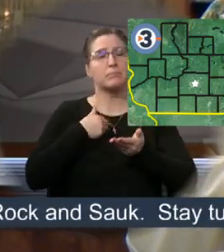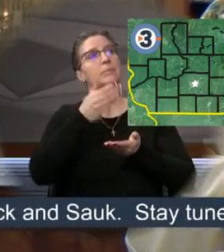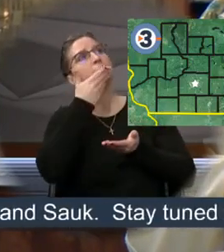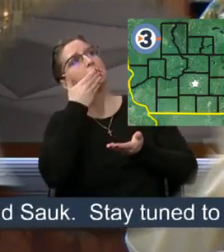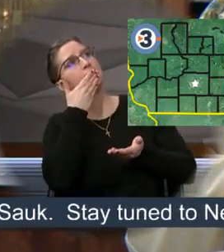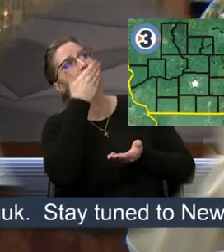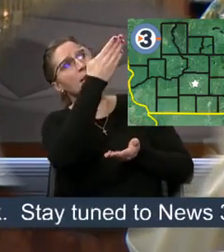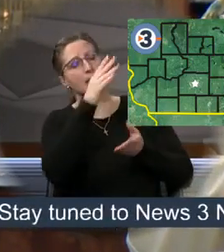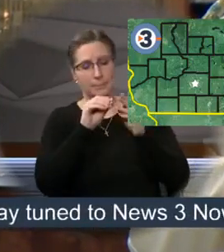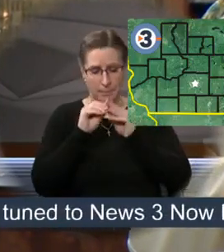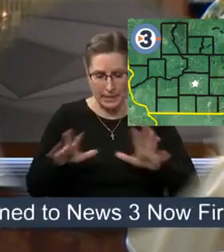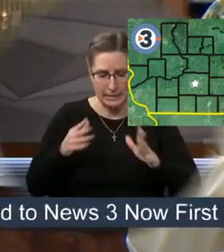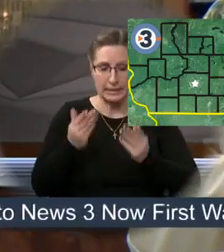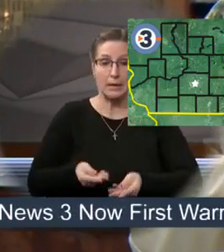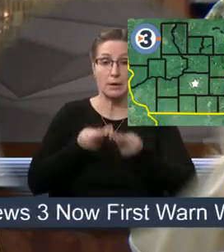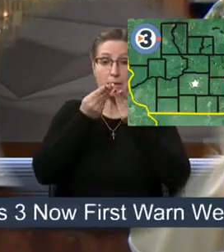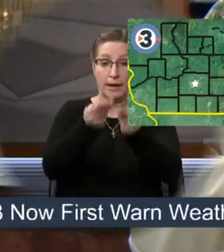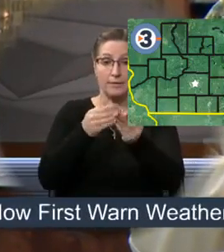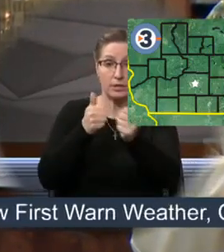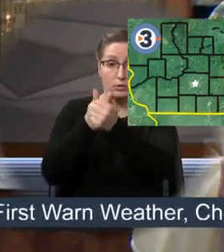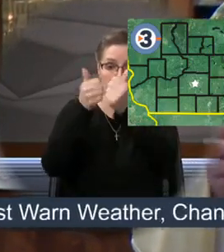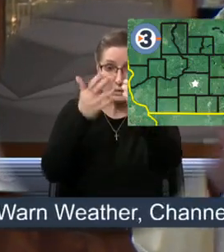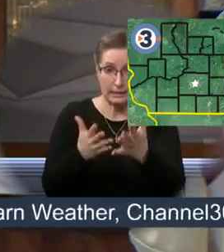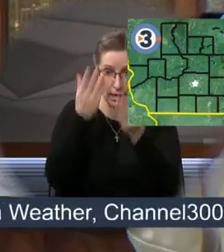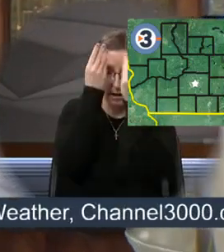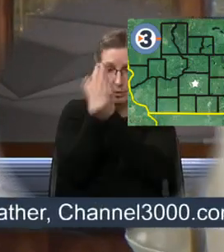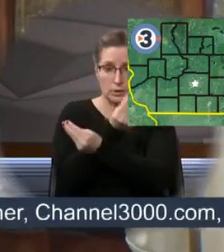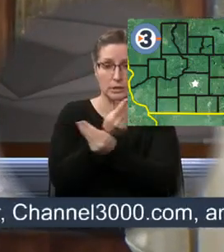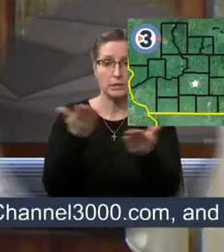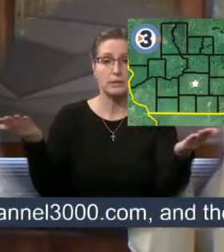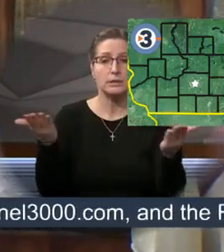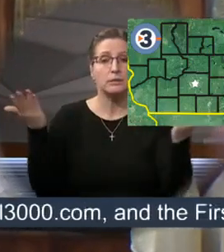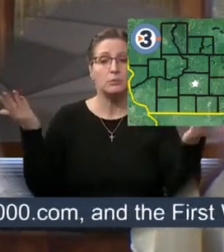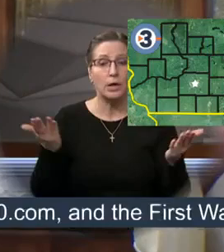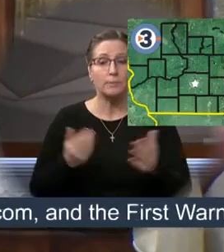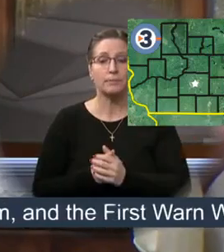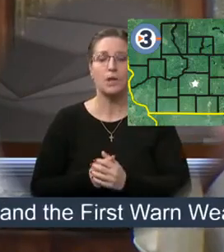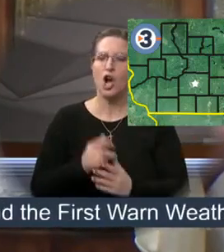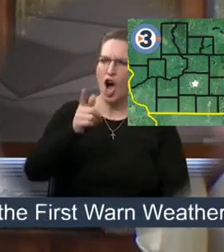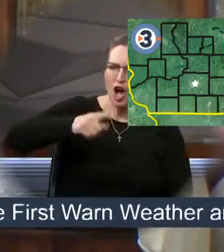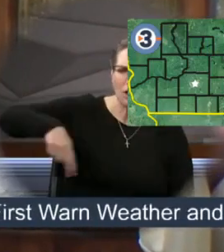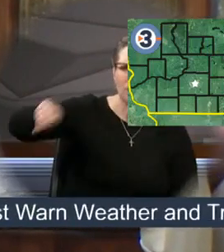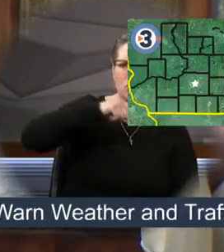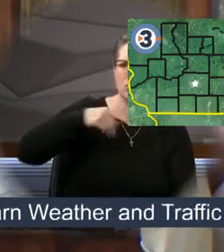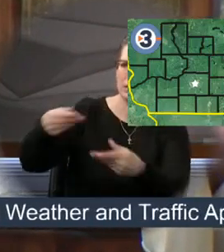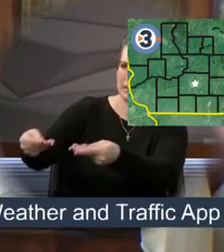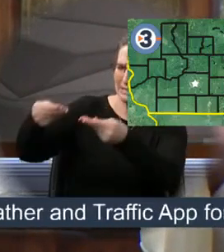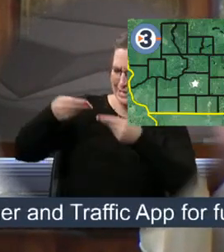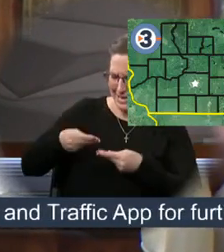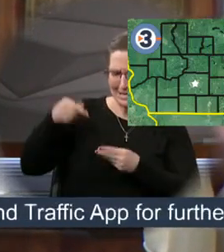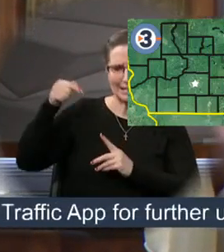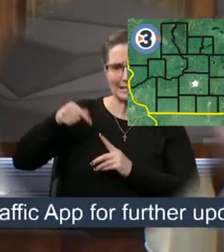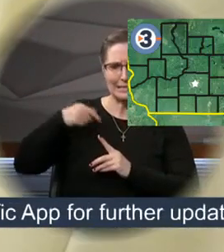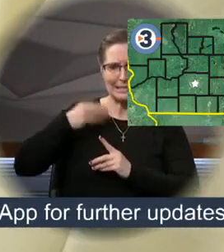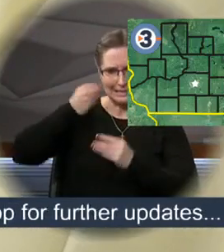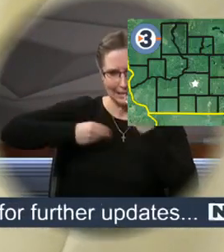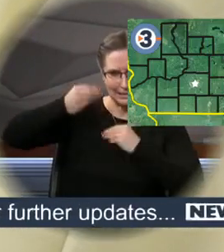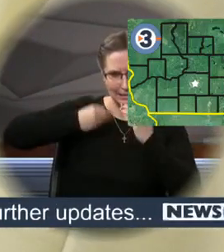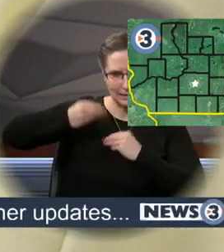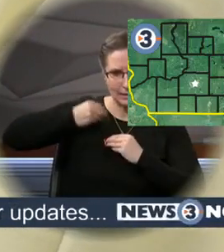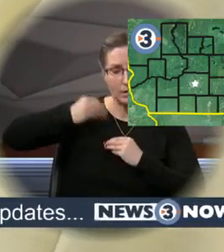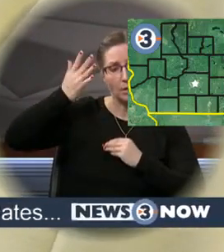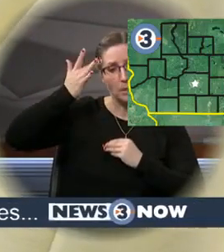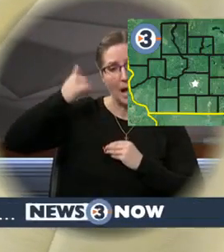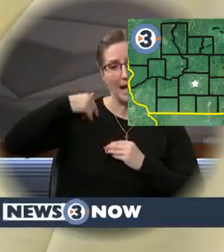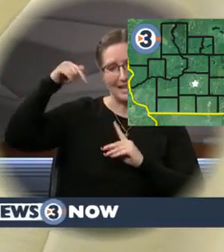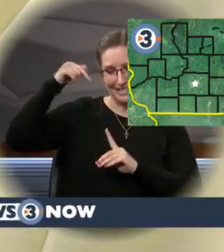the blessing, broke the bread, and gave it to his disciples, saying, "Take this, all of you, and eat of